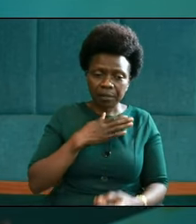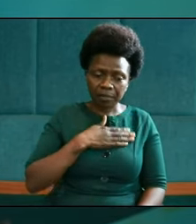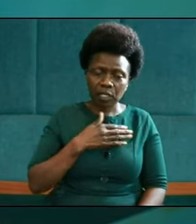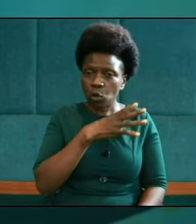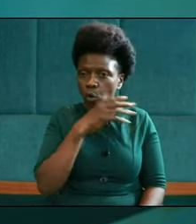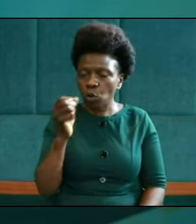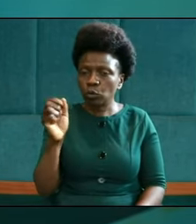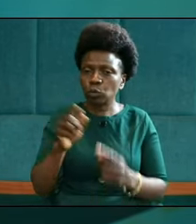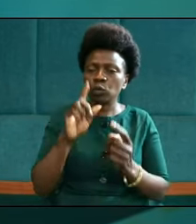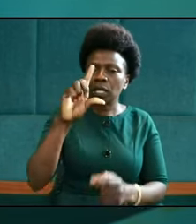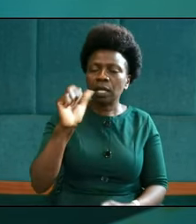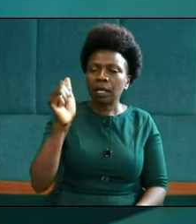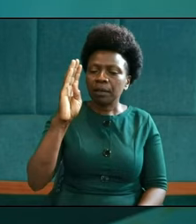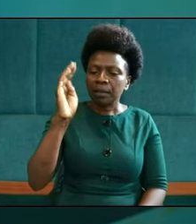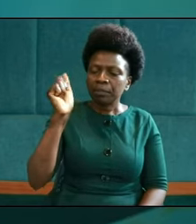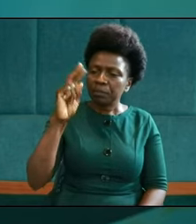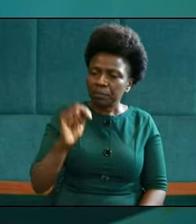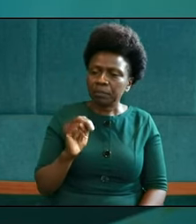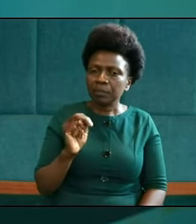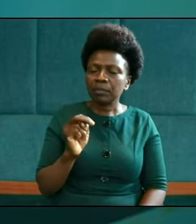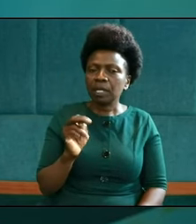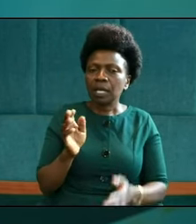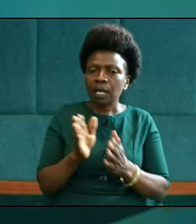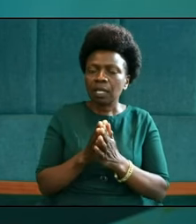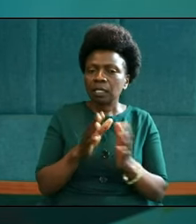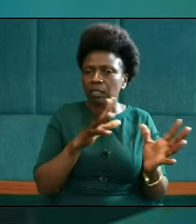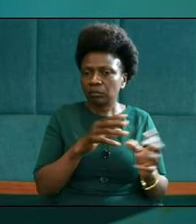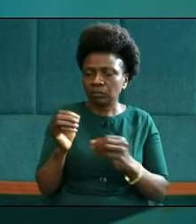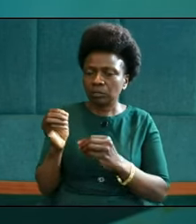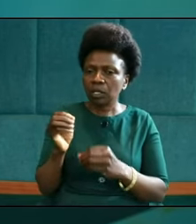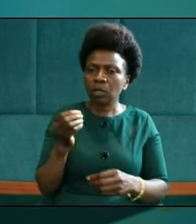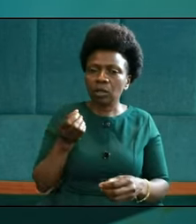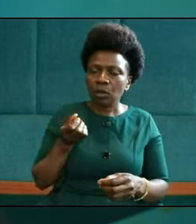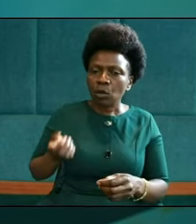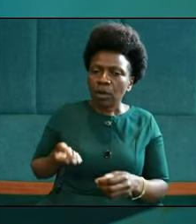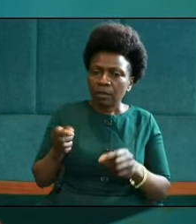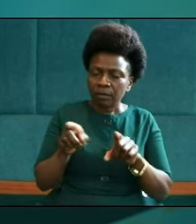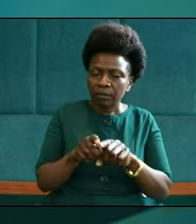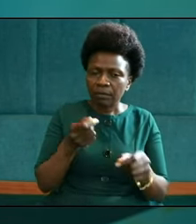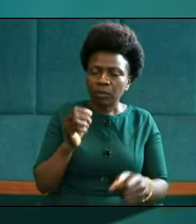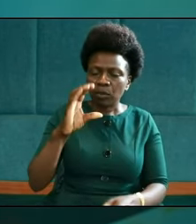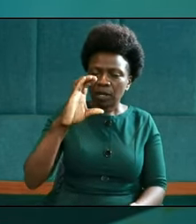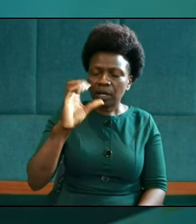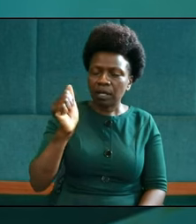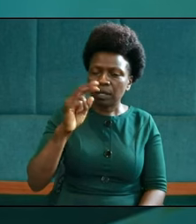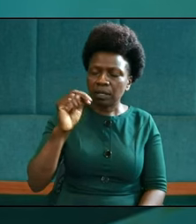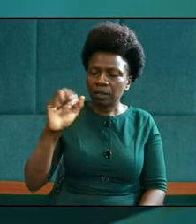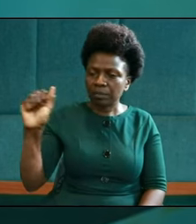to Laban, and do not take a wife from Canaan. Please go and take a wife from that land."